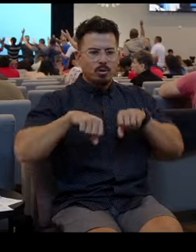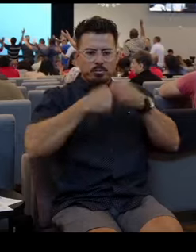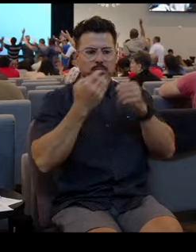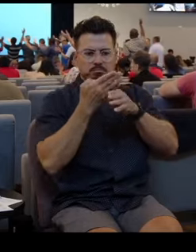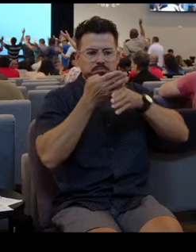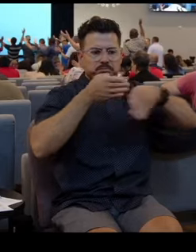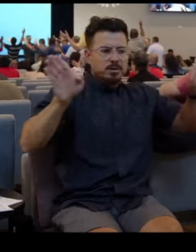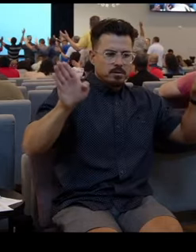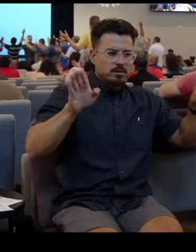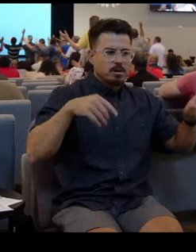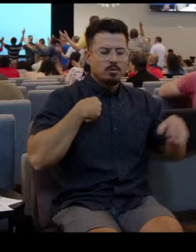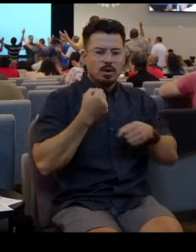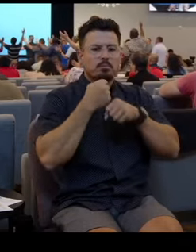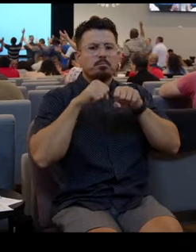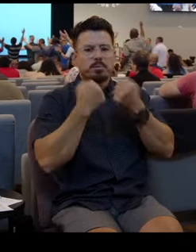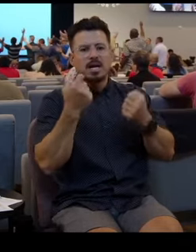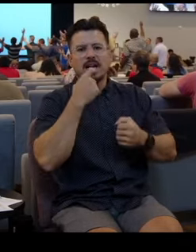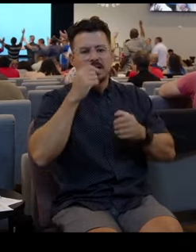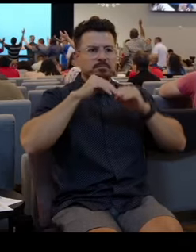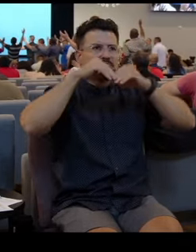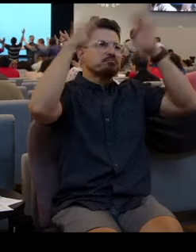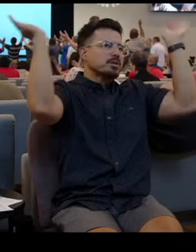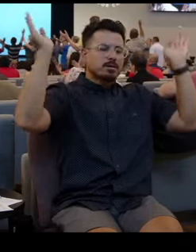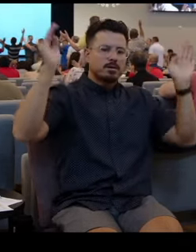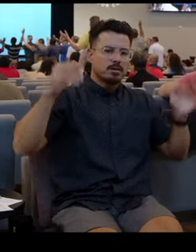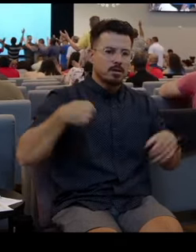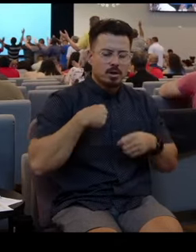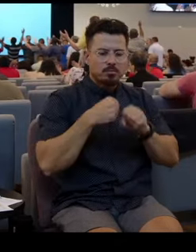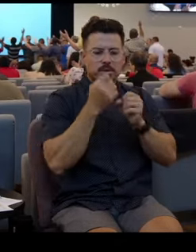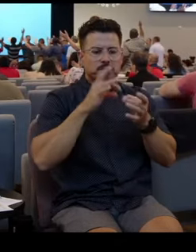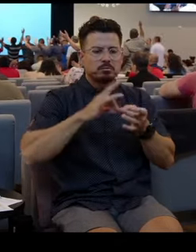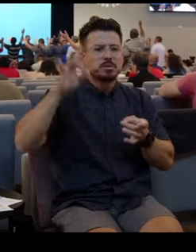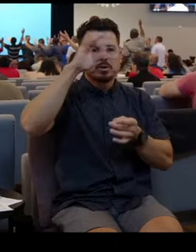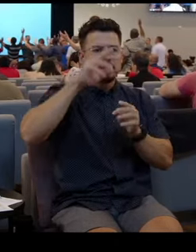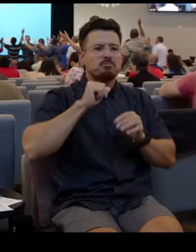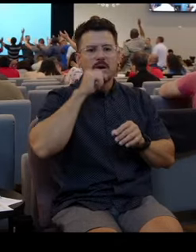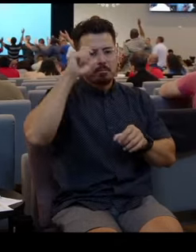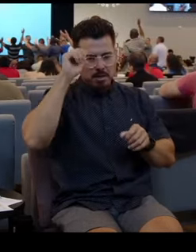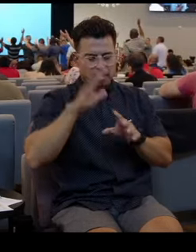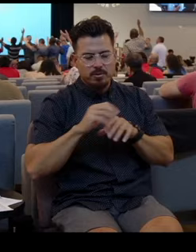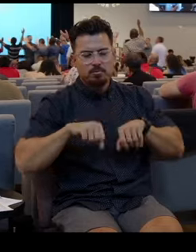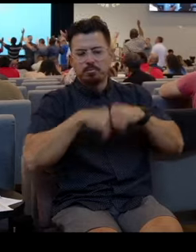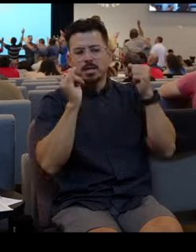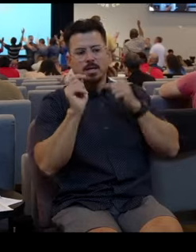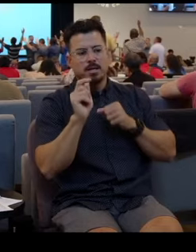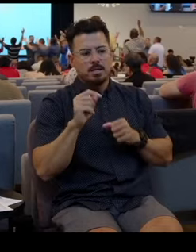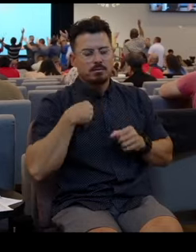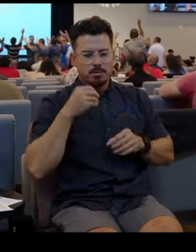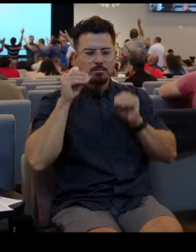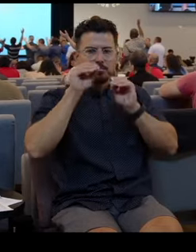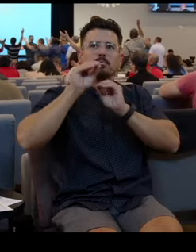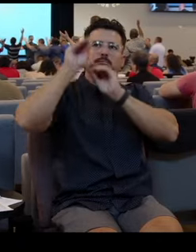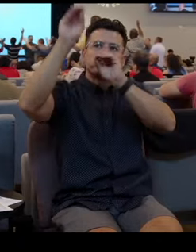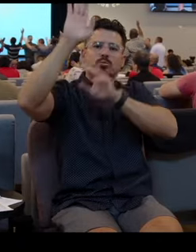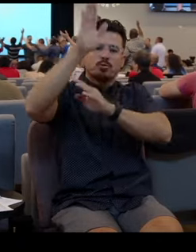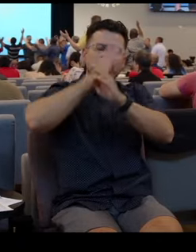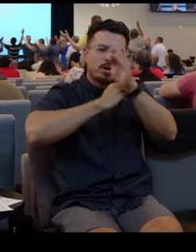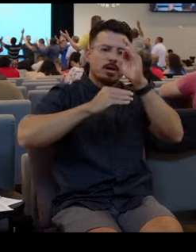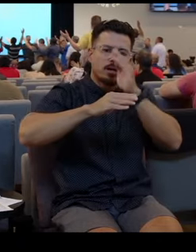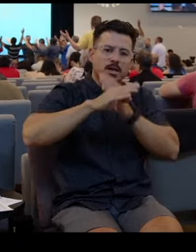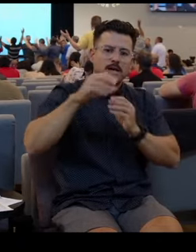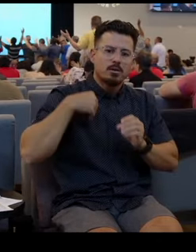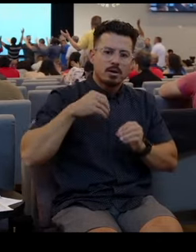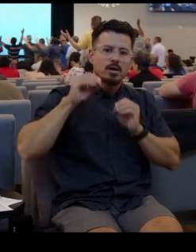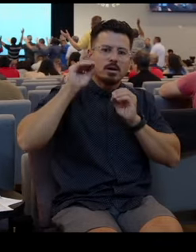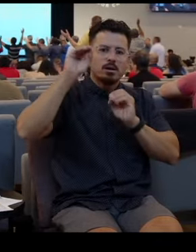barriers. We break glass ceilings. We break the spirit of unbelief. We put it in your hands. We put it